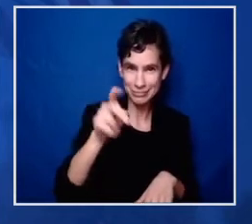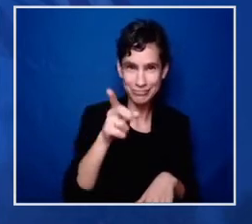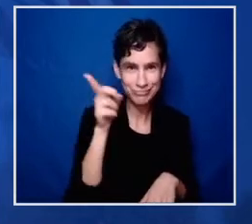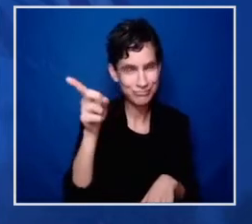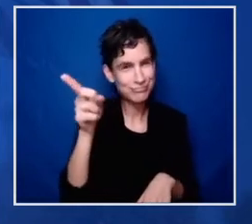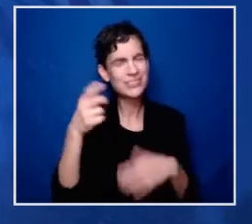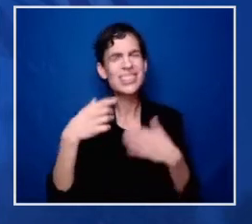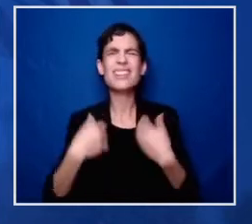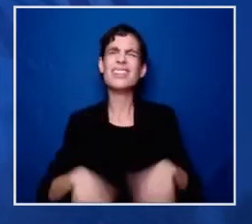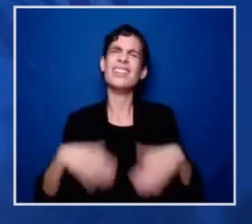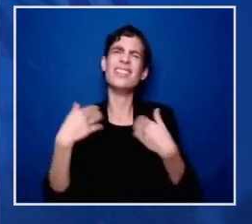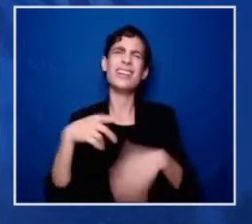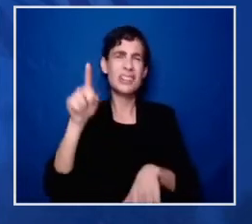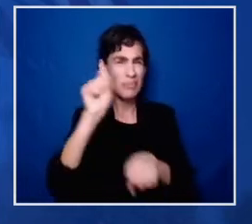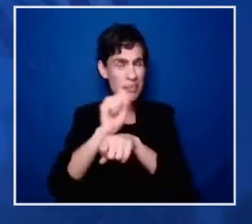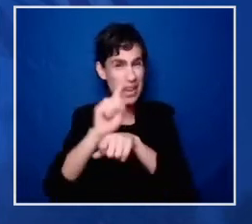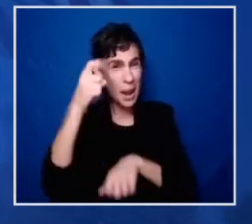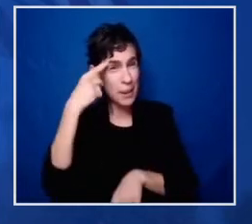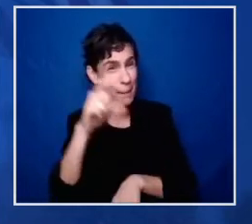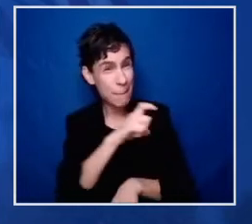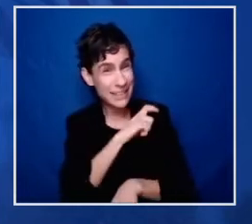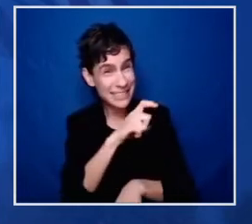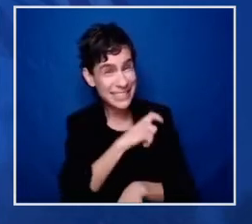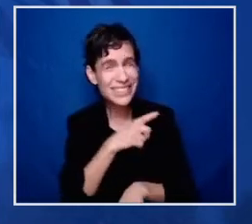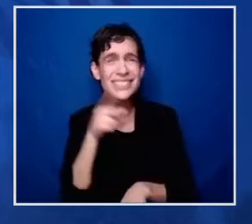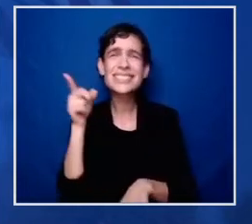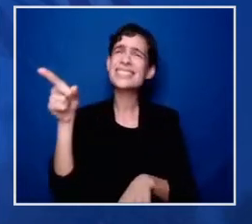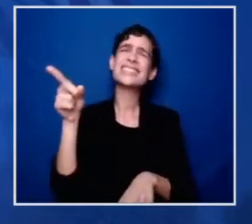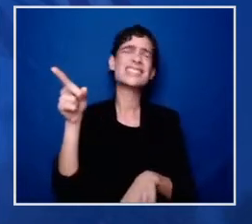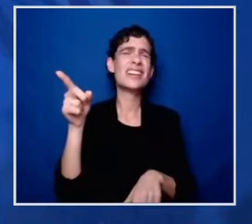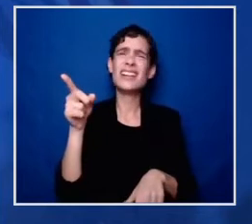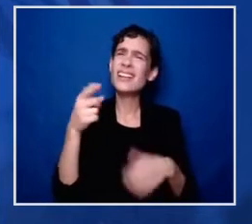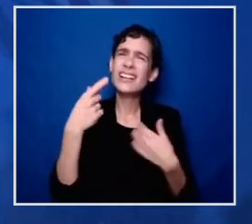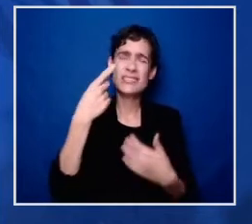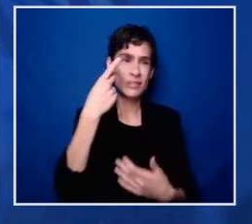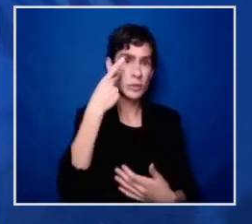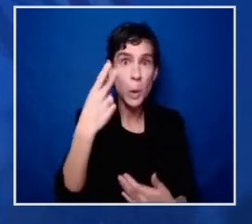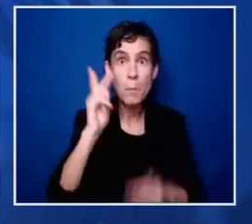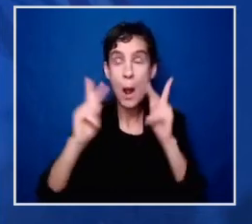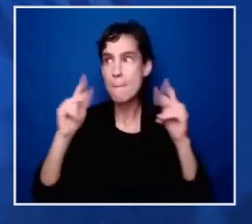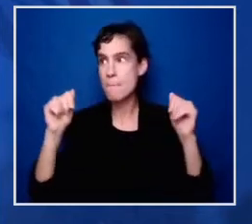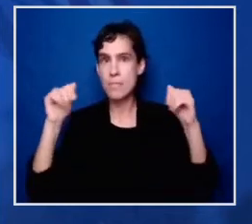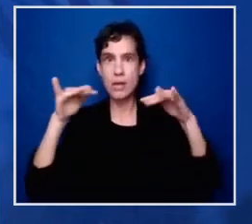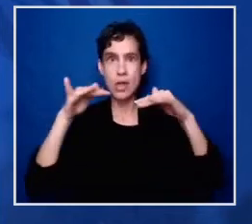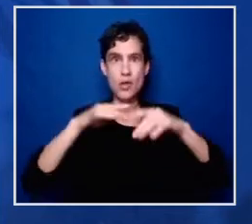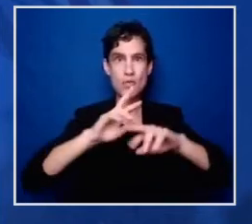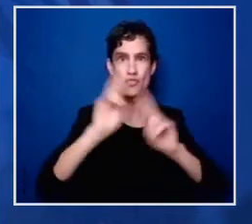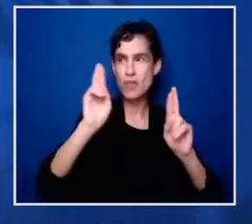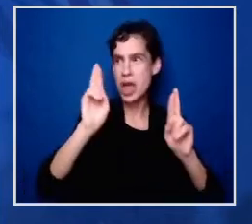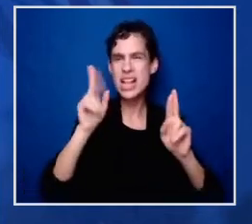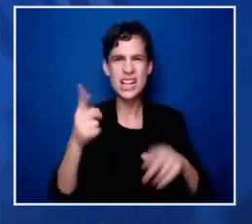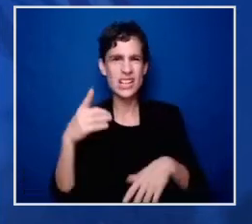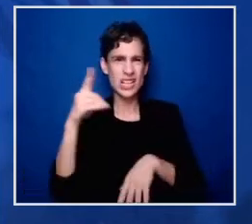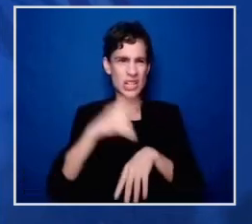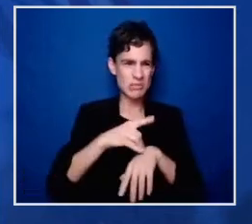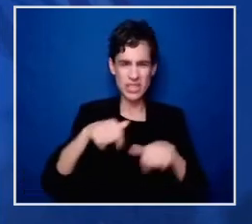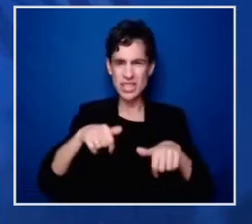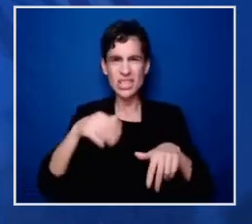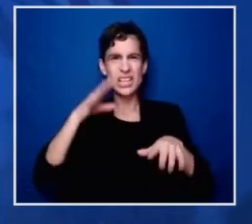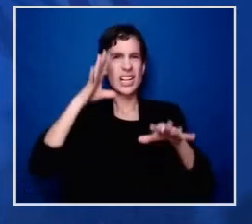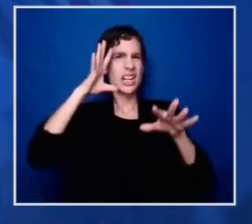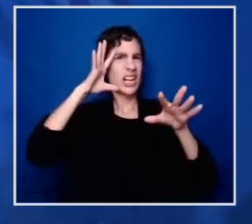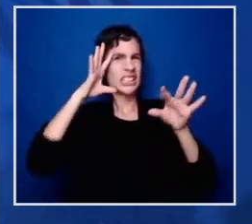many, service is at the heart of what this country can be, as it was for Dr. King. And as we celebrate his